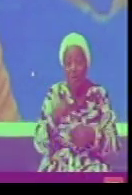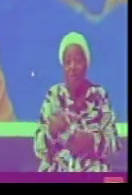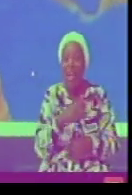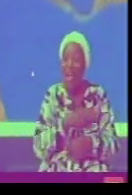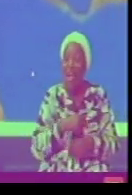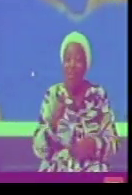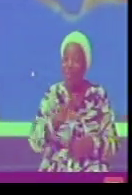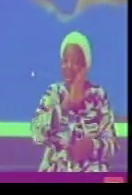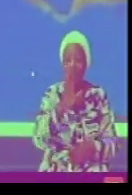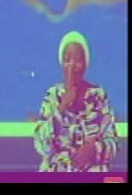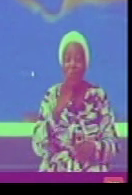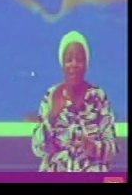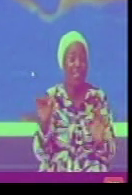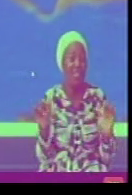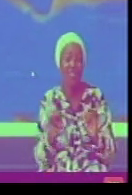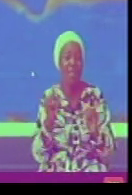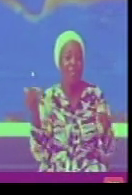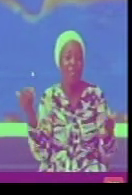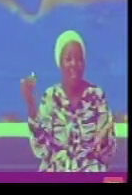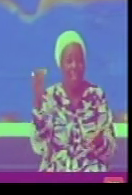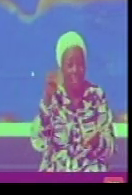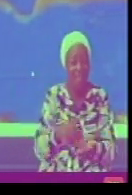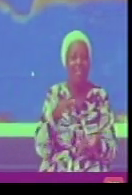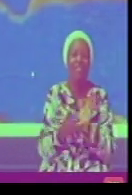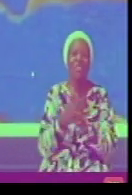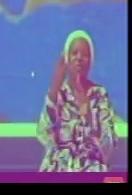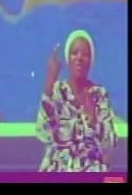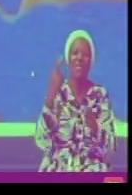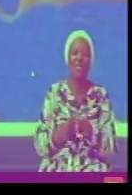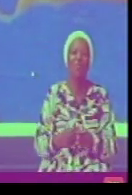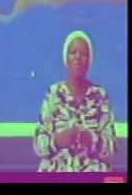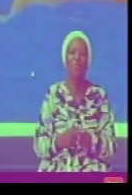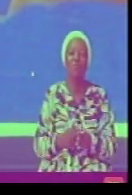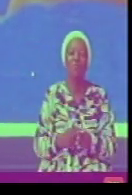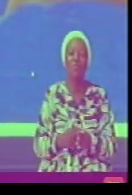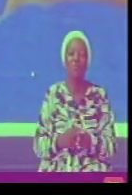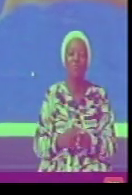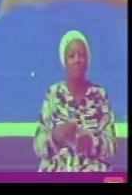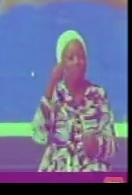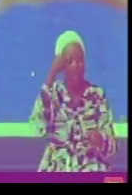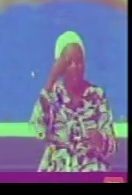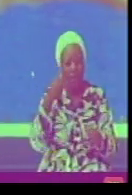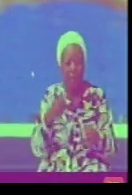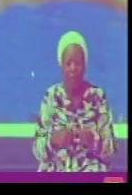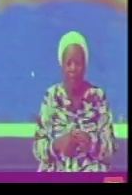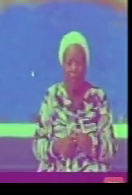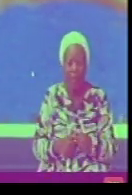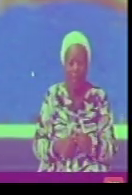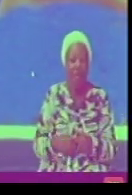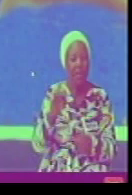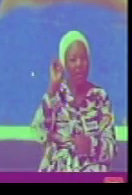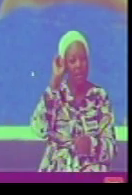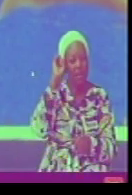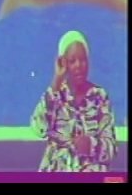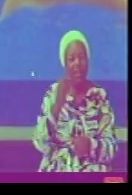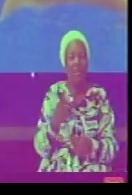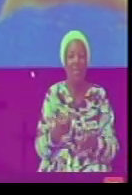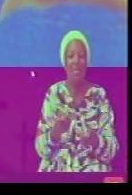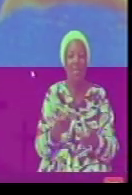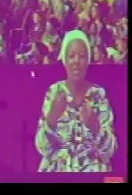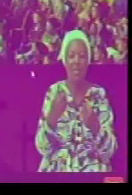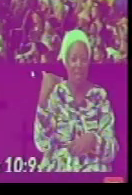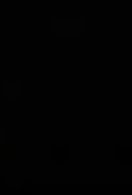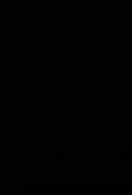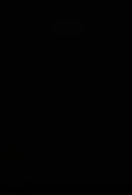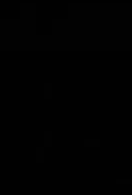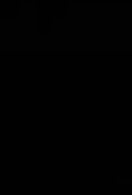his righteous life in you, and you'll never be the same again in Jesus' name.